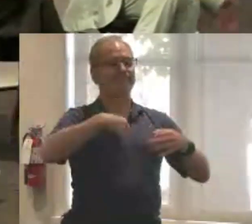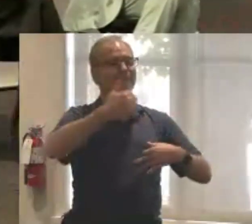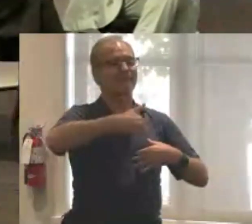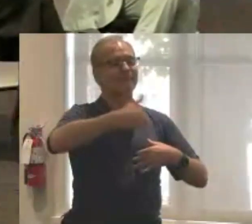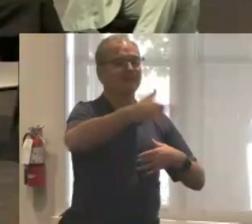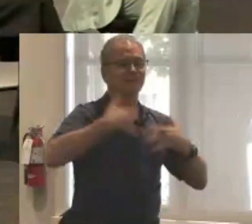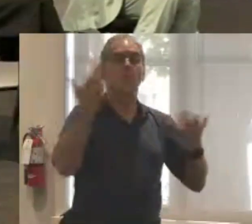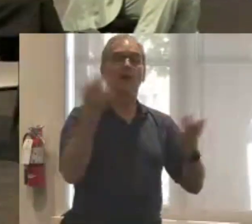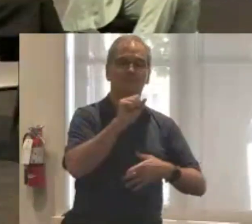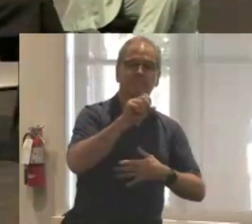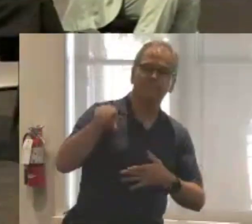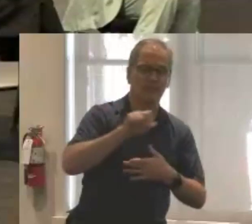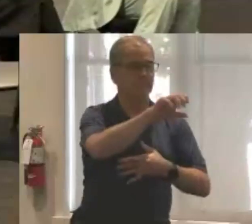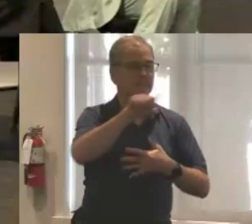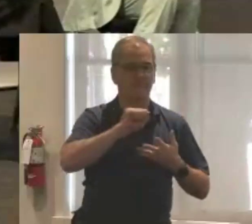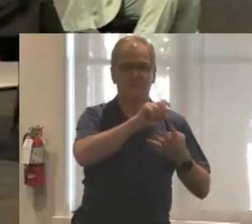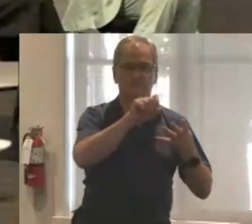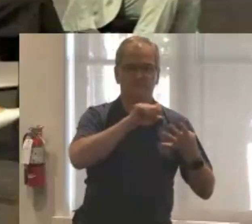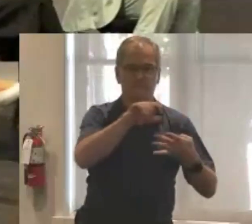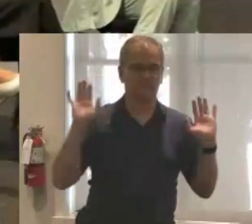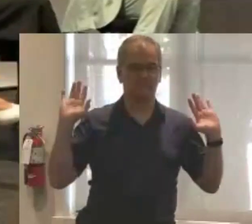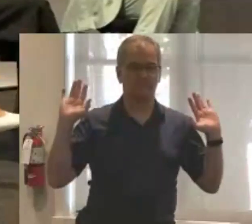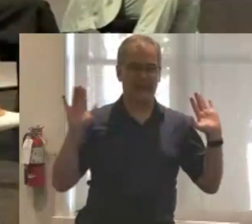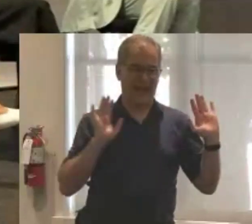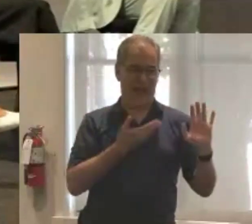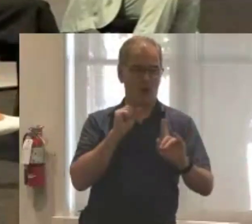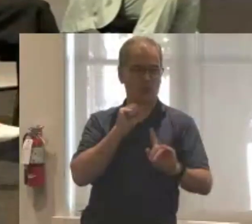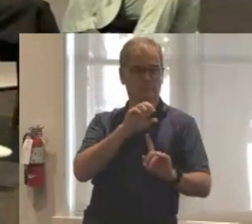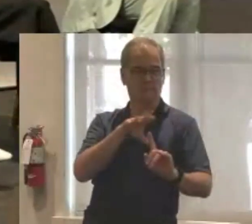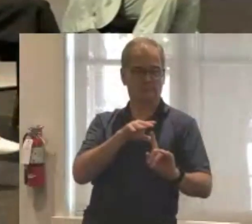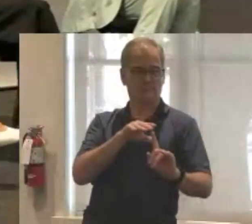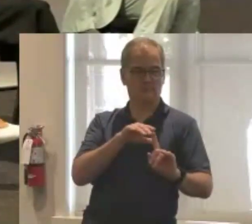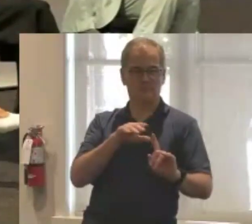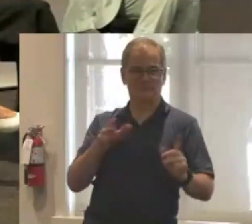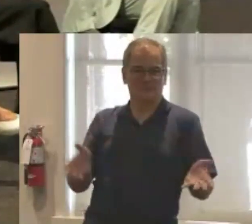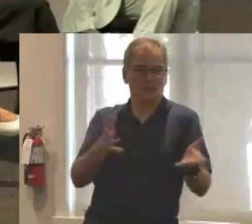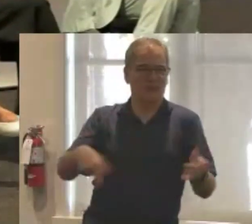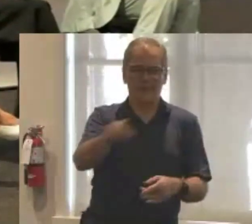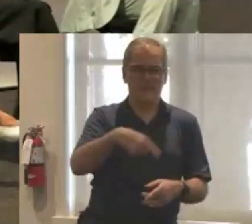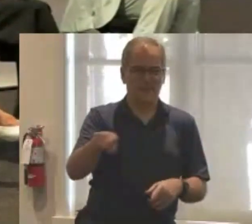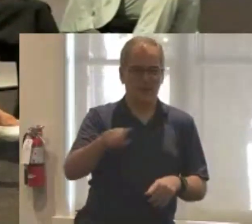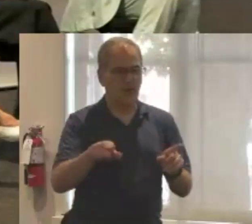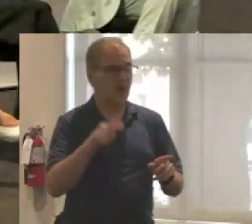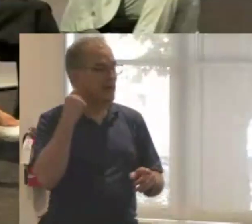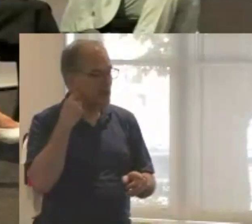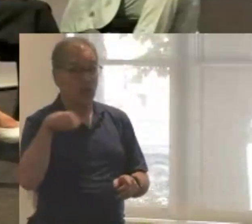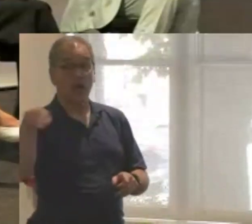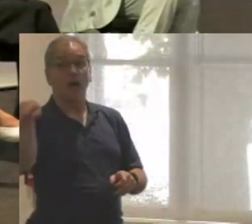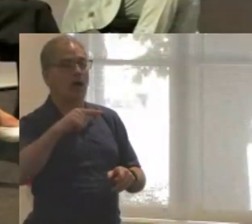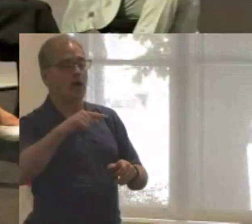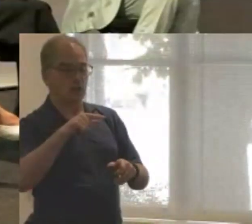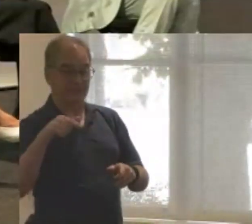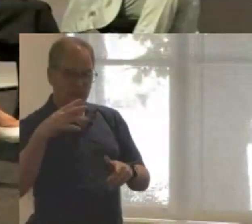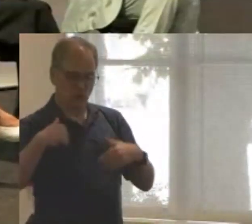in encouraging more youth that might have been hesitant or might not feel like they have a voice in the room because they're new to the group.